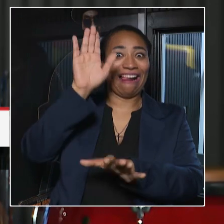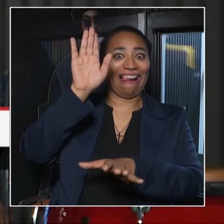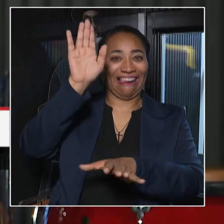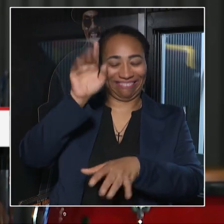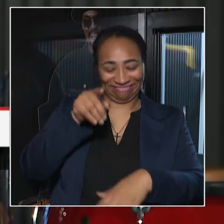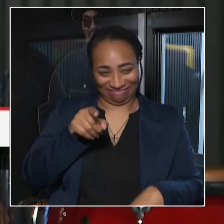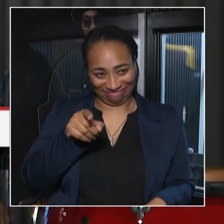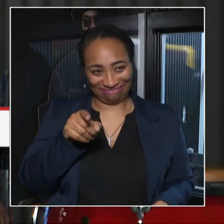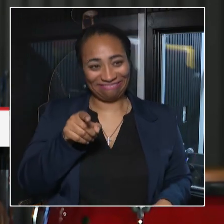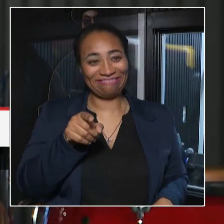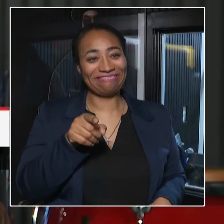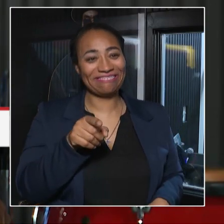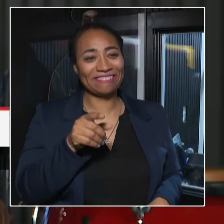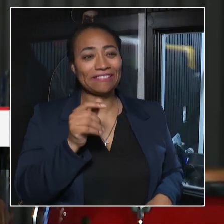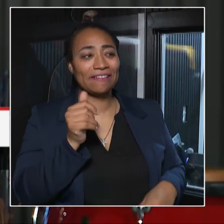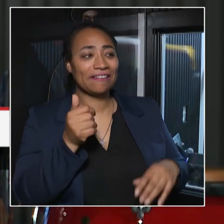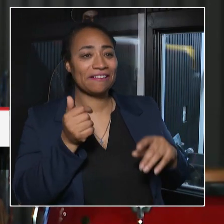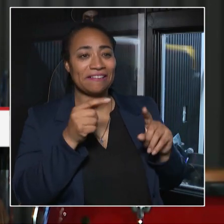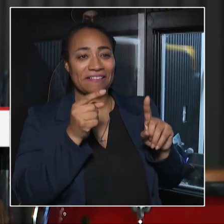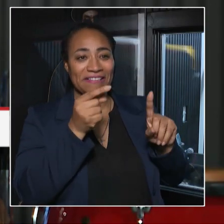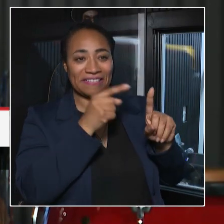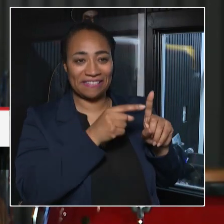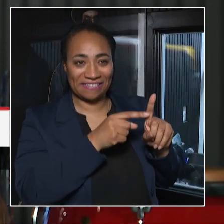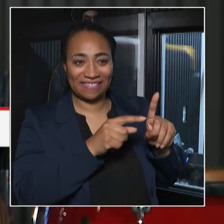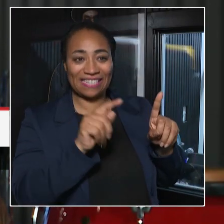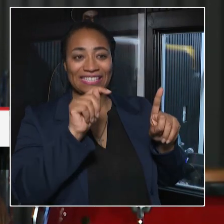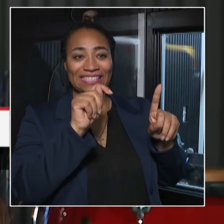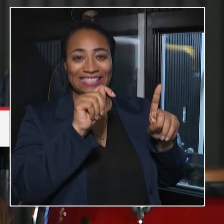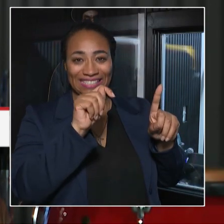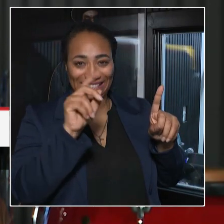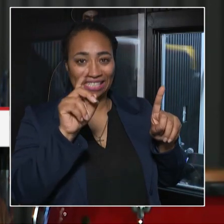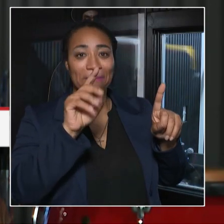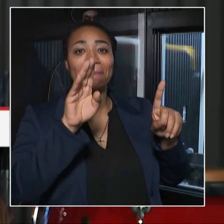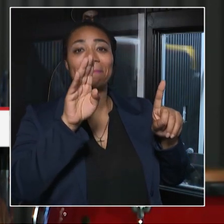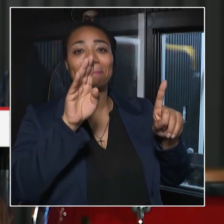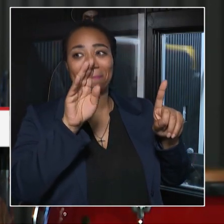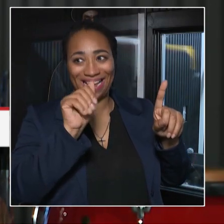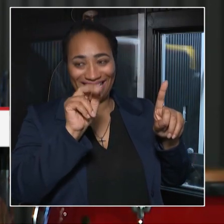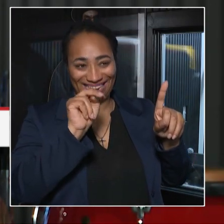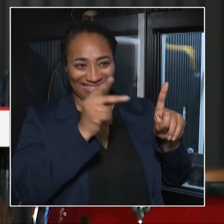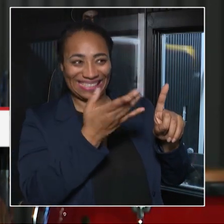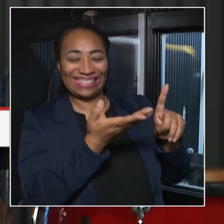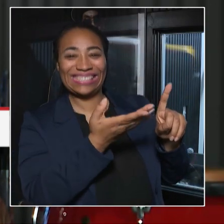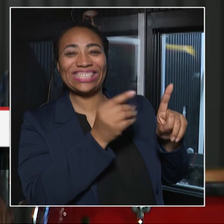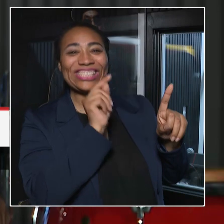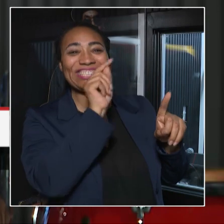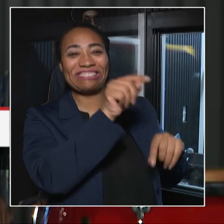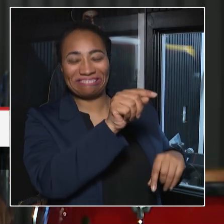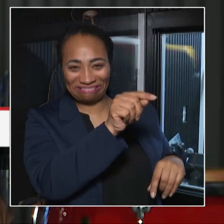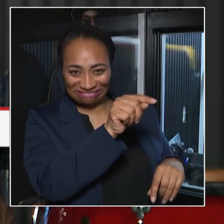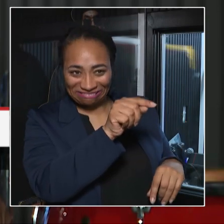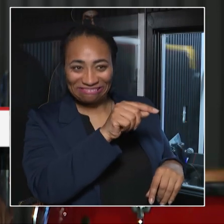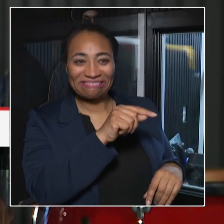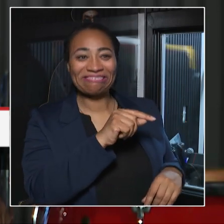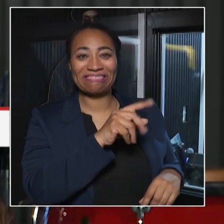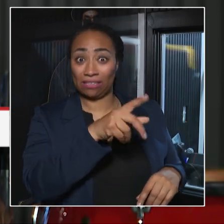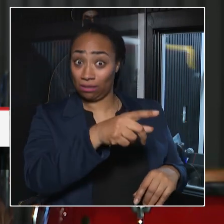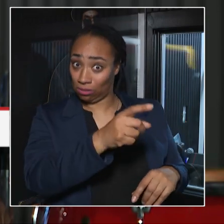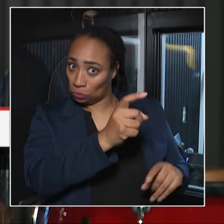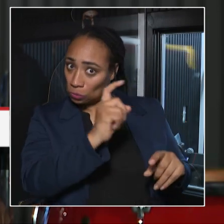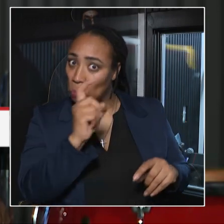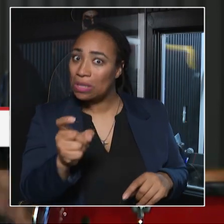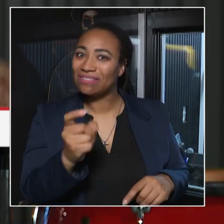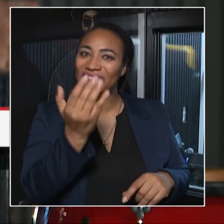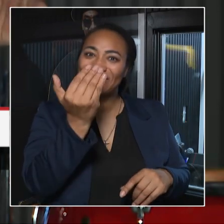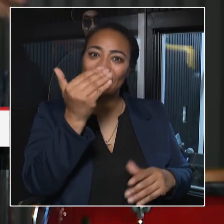we're not in the best shape financially. We just figure out how to do it with nothing. And TD Bank is donating $15,000 to help